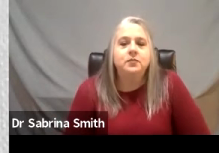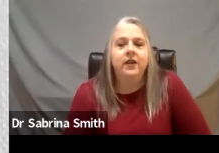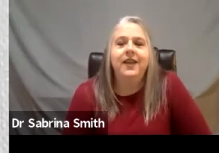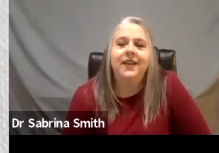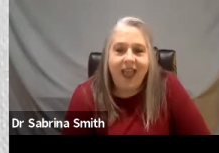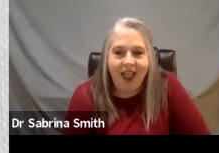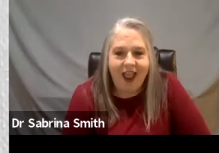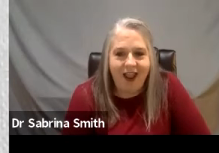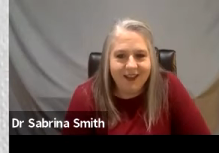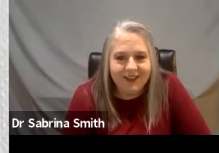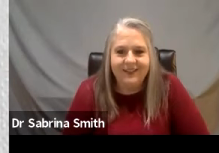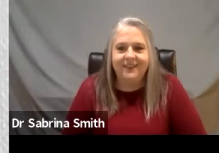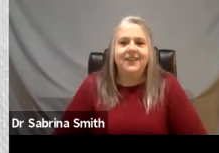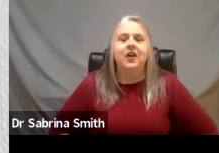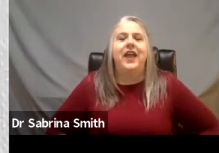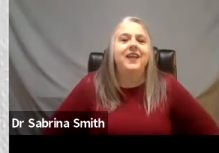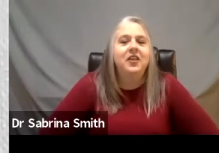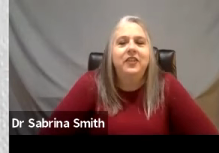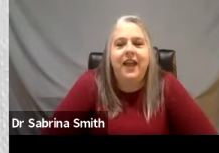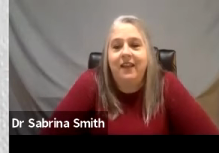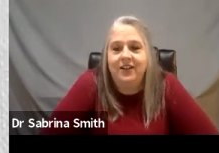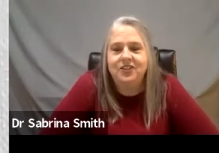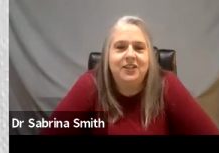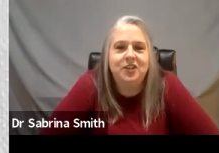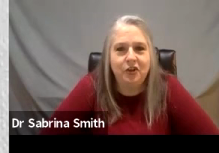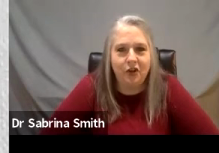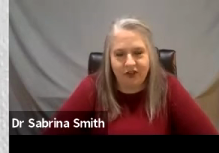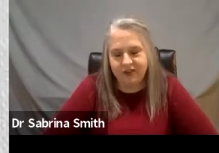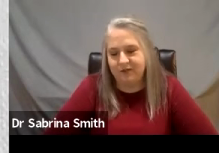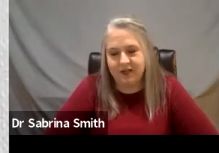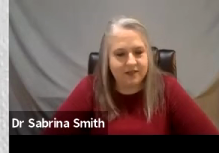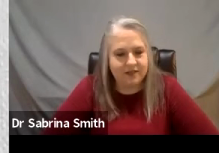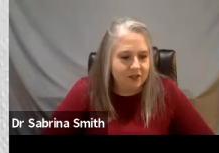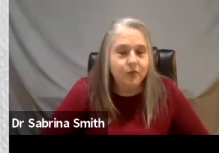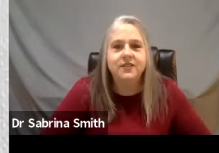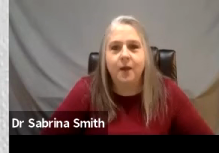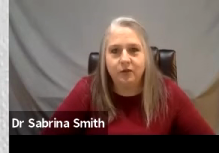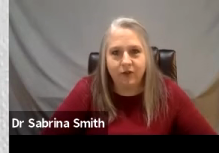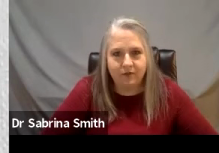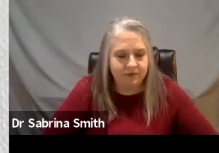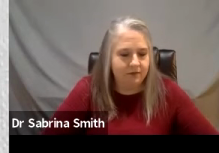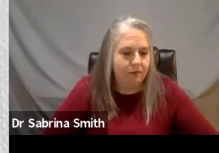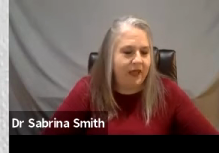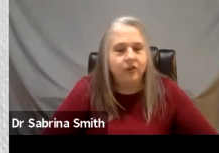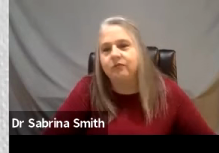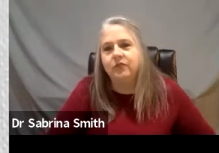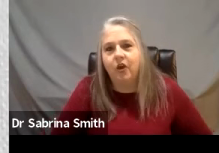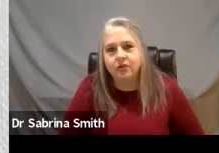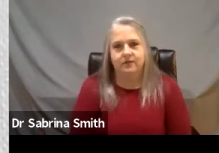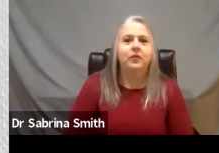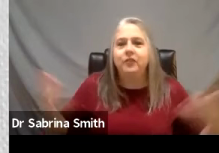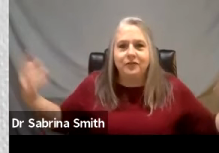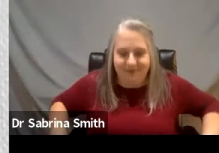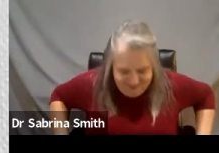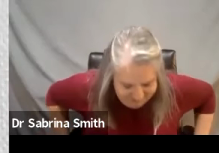the next part of, yay! Okay, then I just like to know that y'all are there sometimes. I just want to stop you from petting your